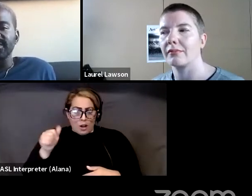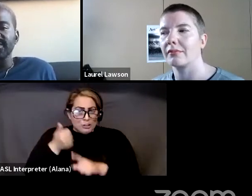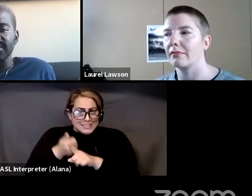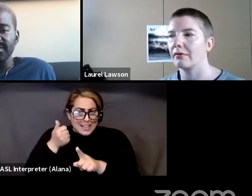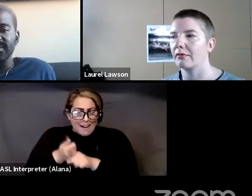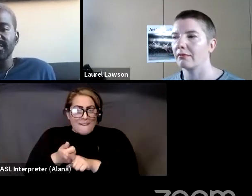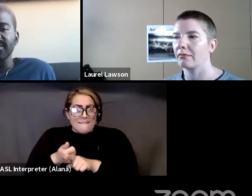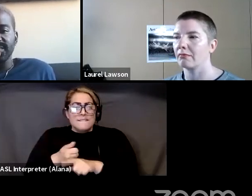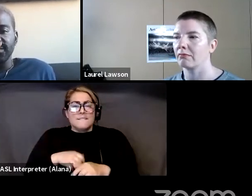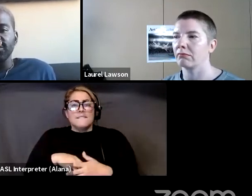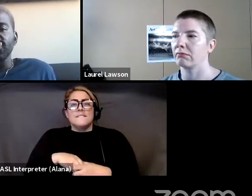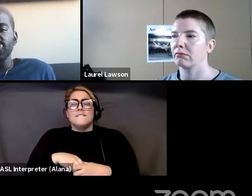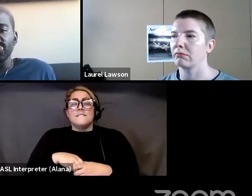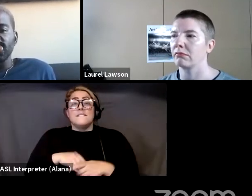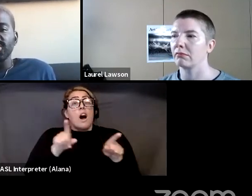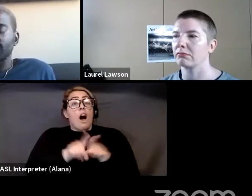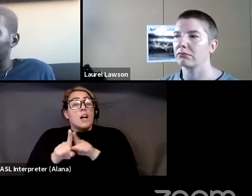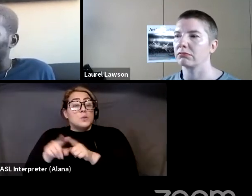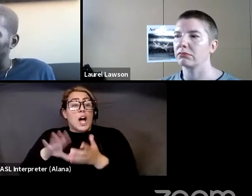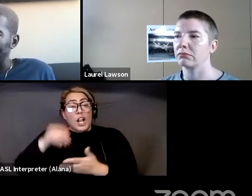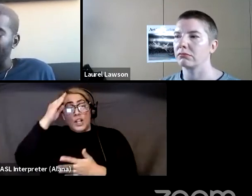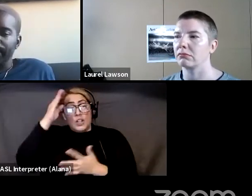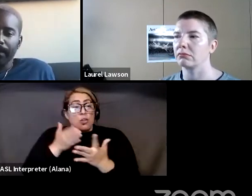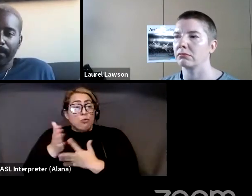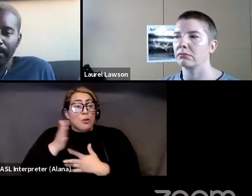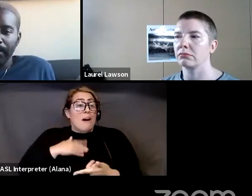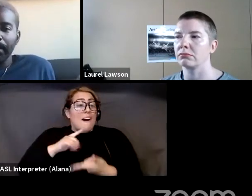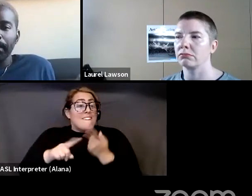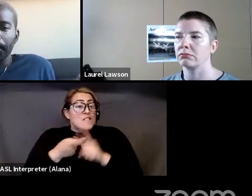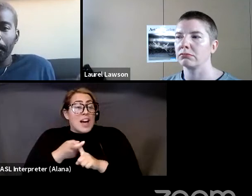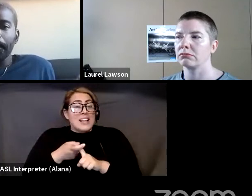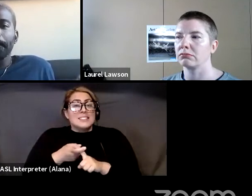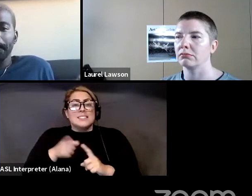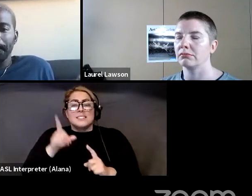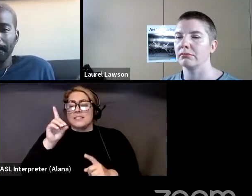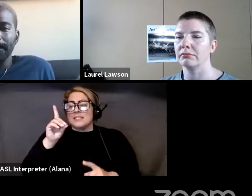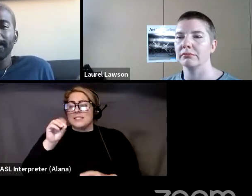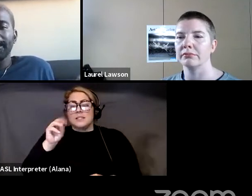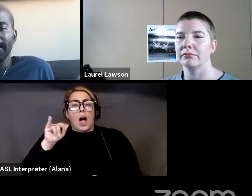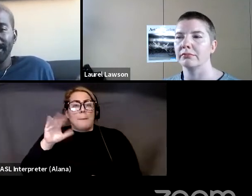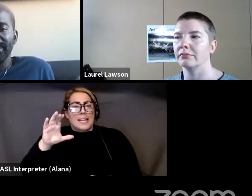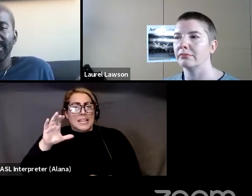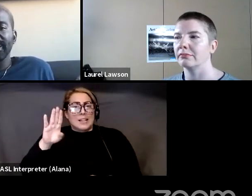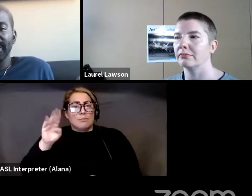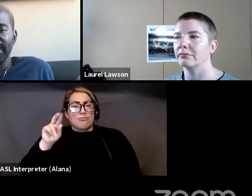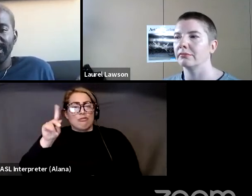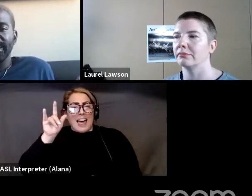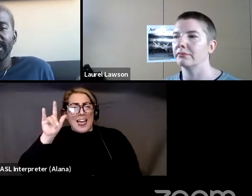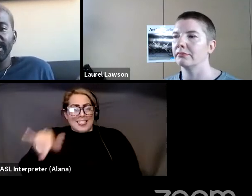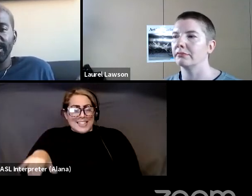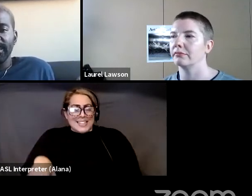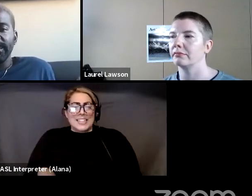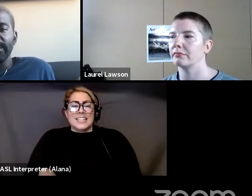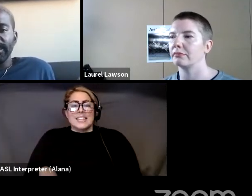And then also through my friend Dominic Bradley, we were talking